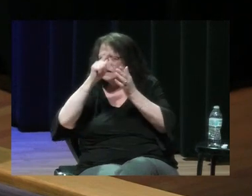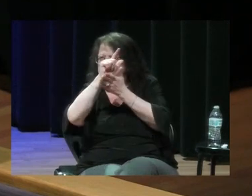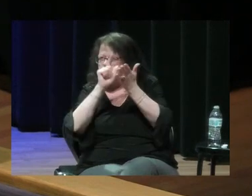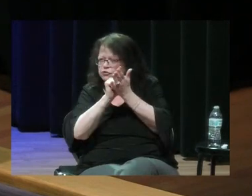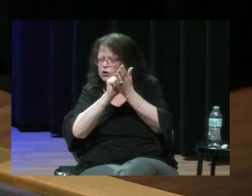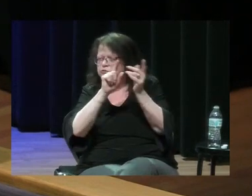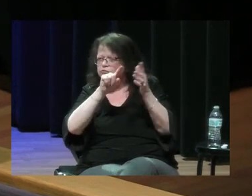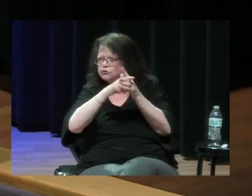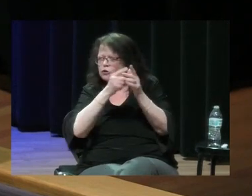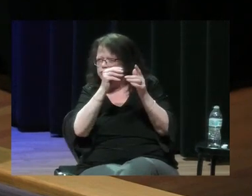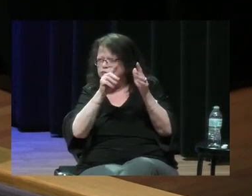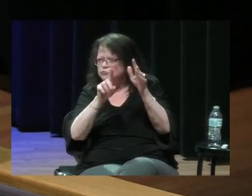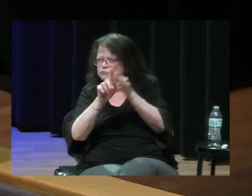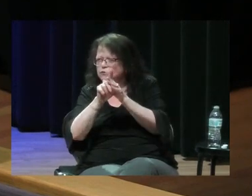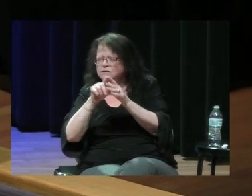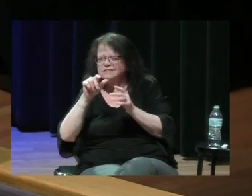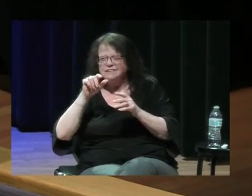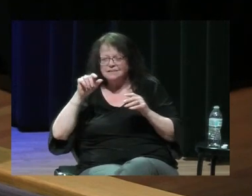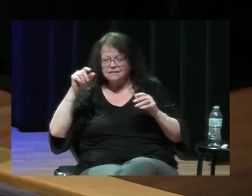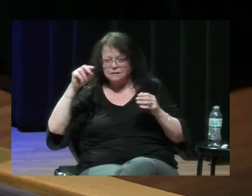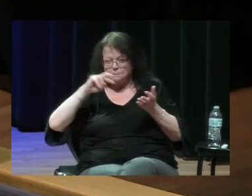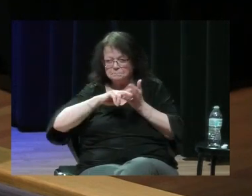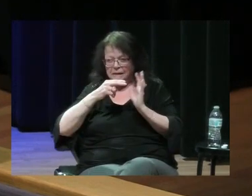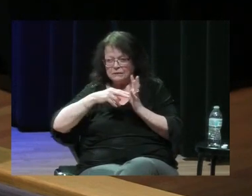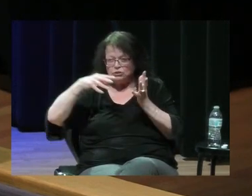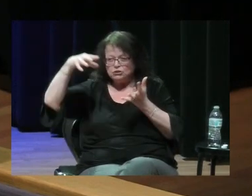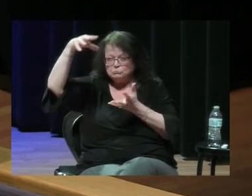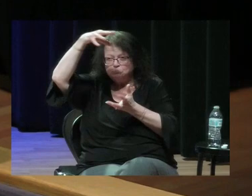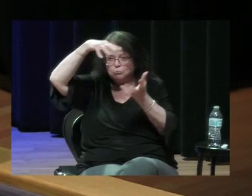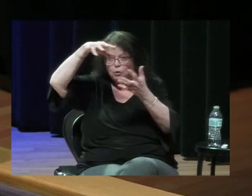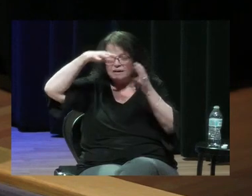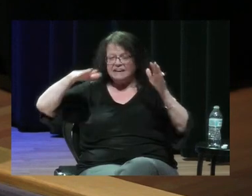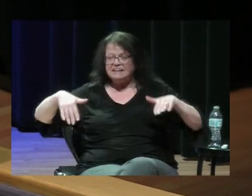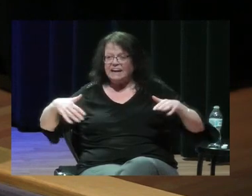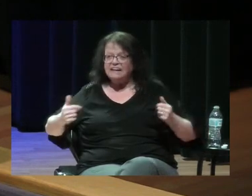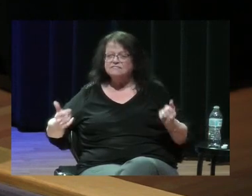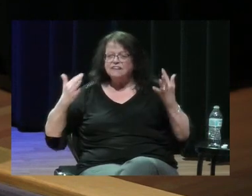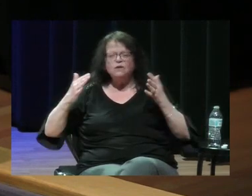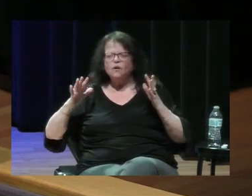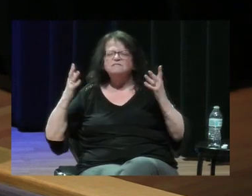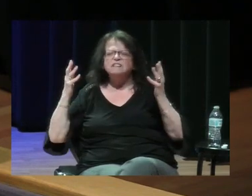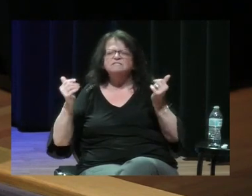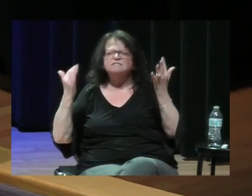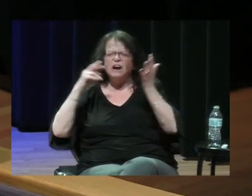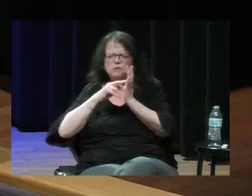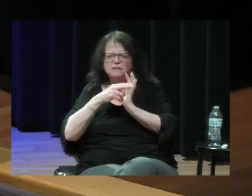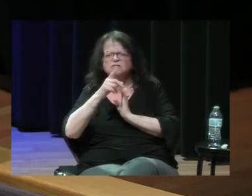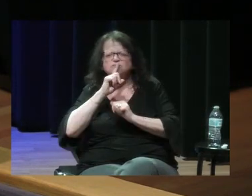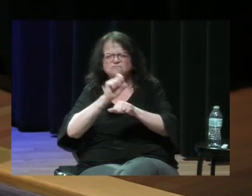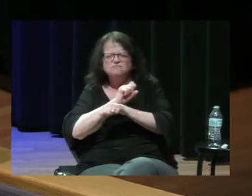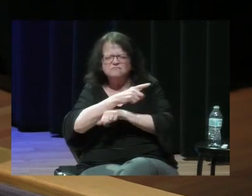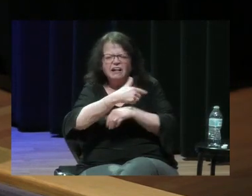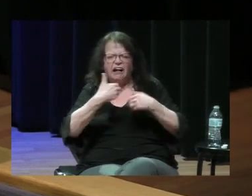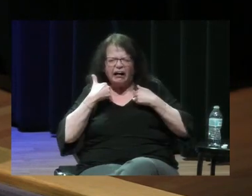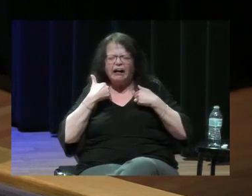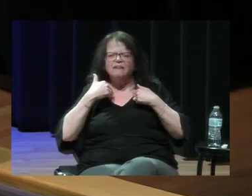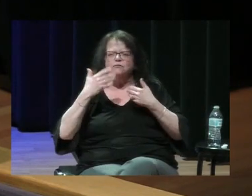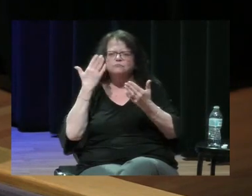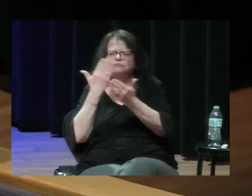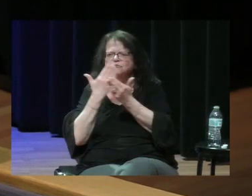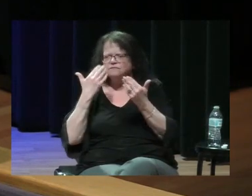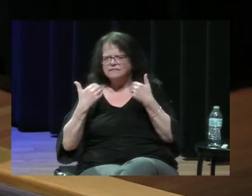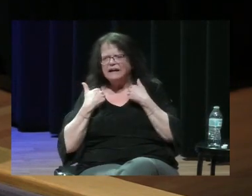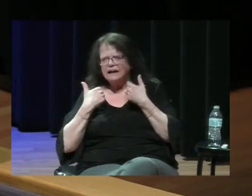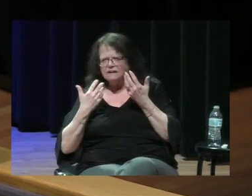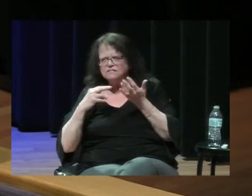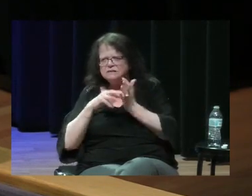there is fire. You know what I'm saying? Like, they're not here because they don't have anything to stand on. They only get paid if they win. So I love a trial attorney. That's